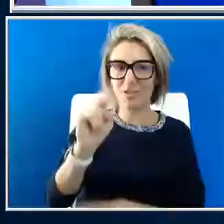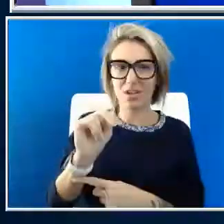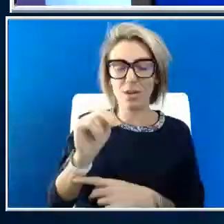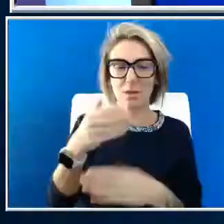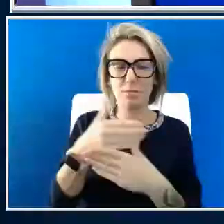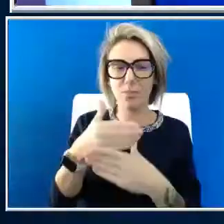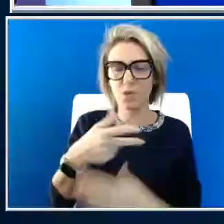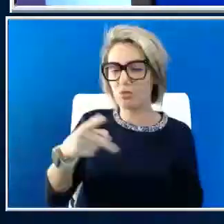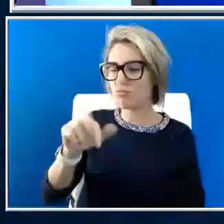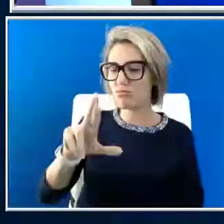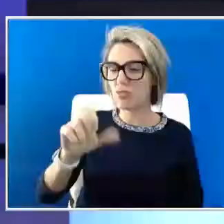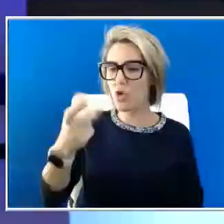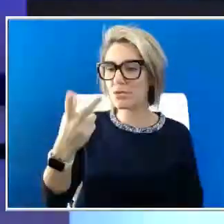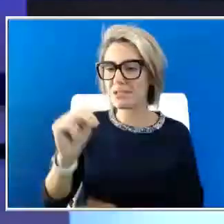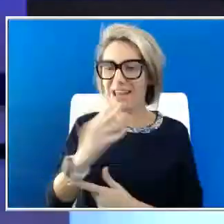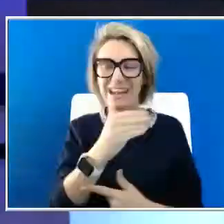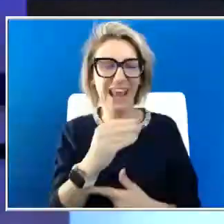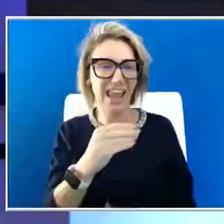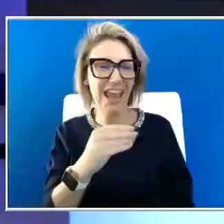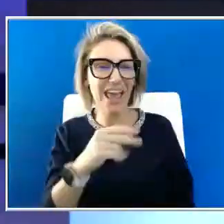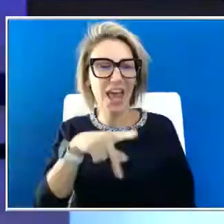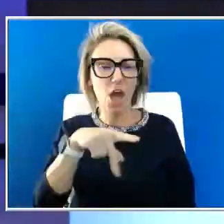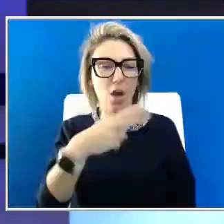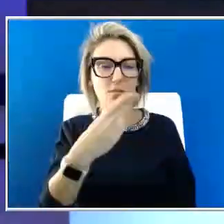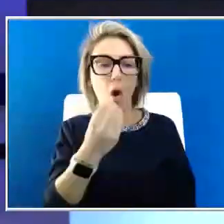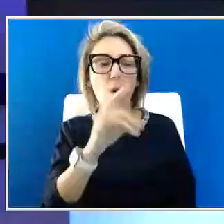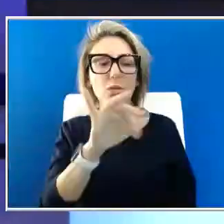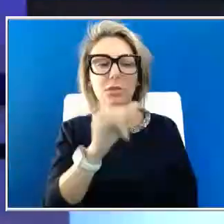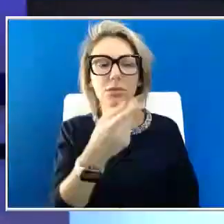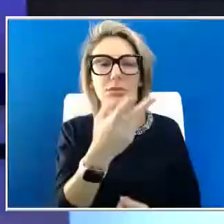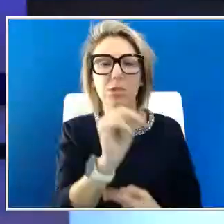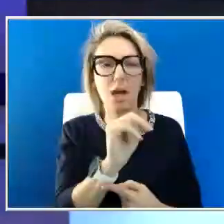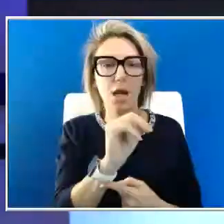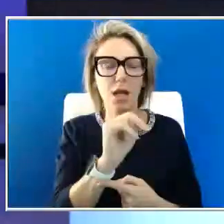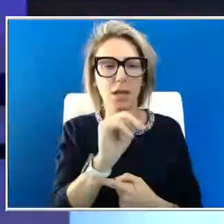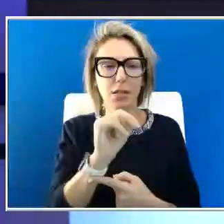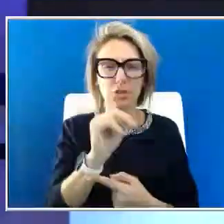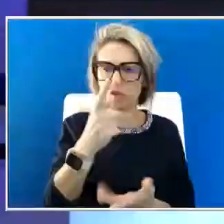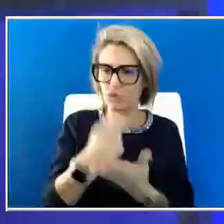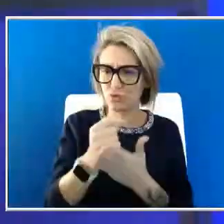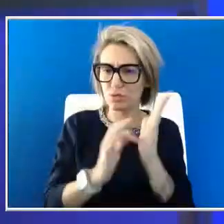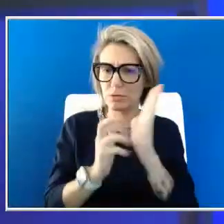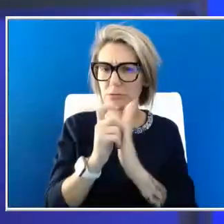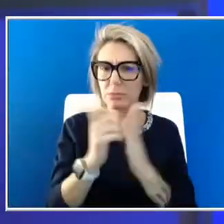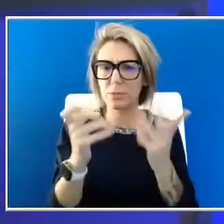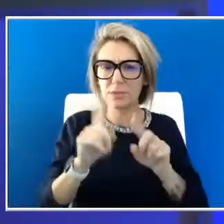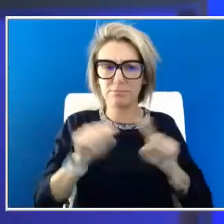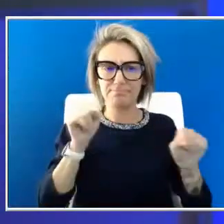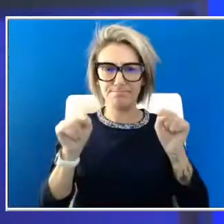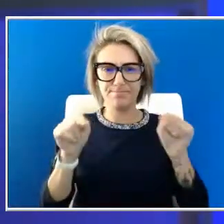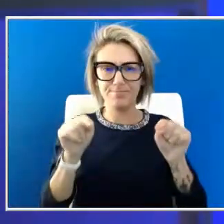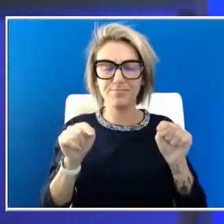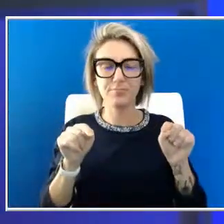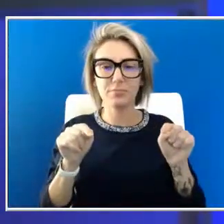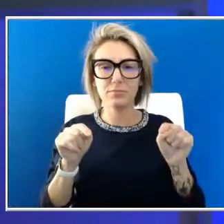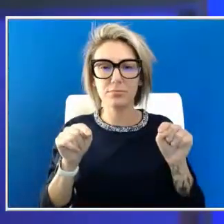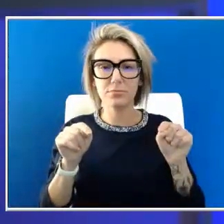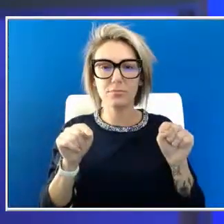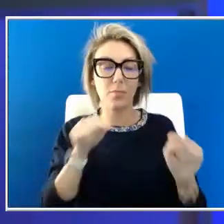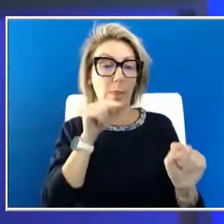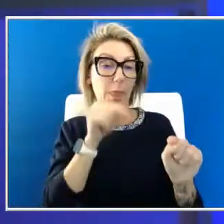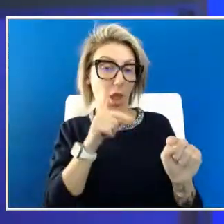proton and photon therapy when treating prostate cancer? Any difference, and what are they? Right. So